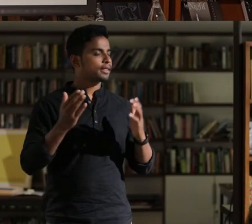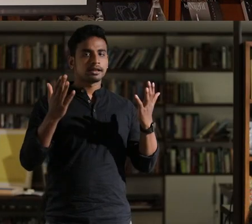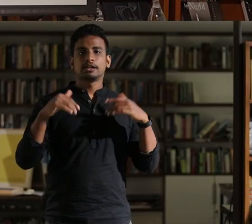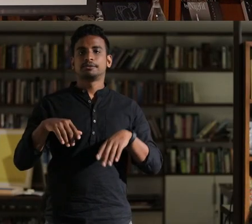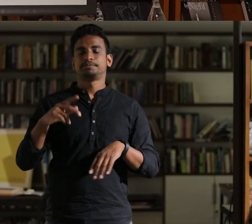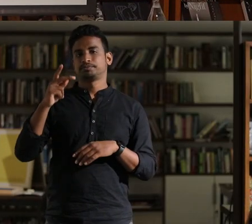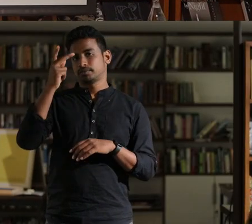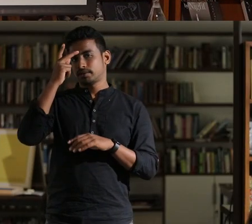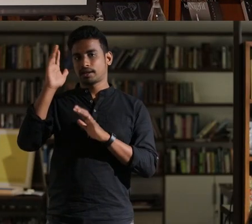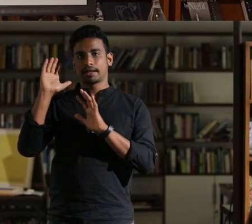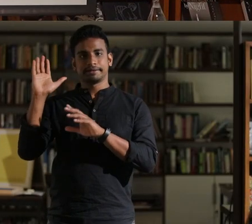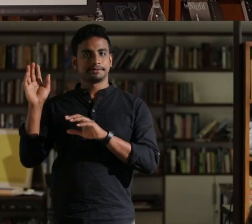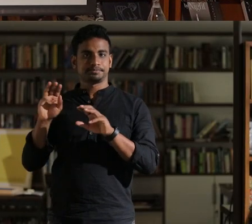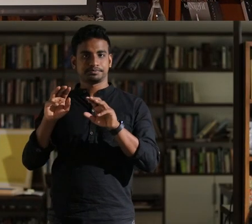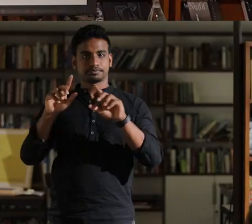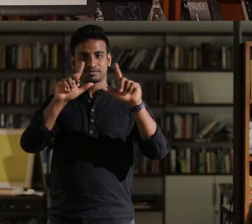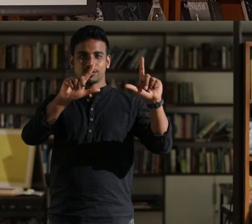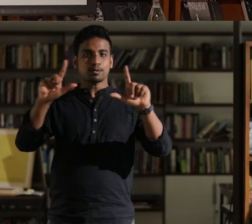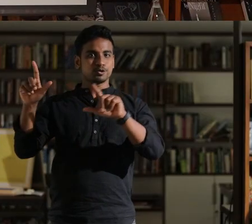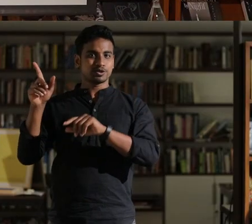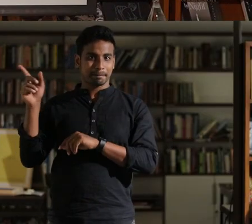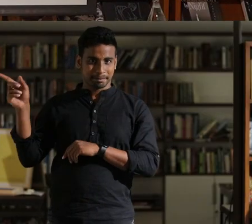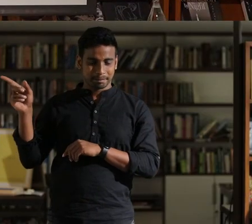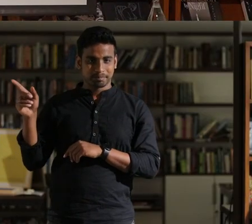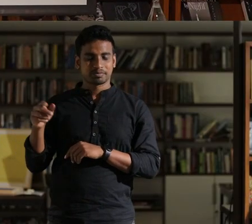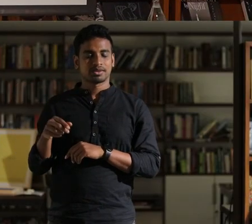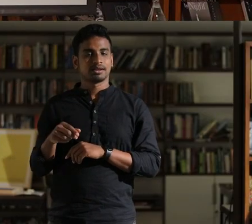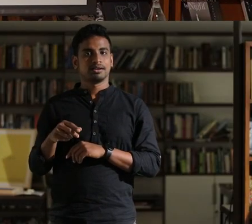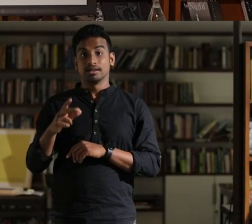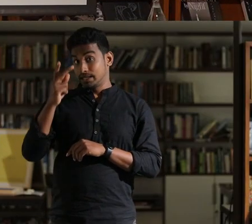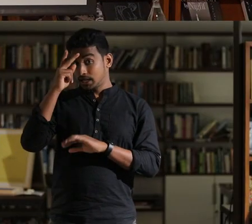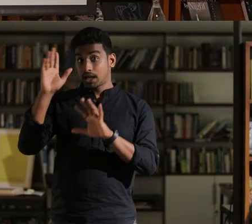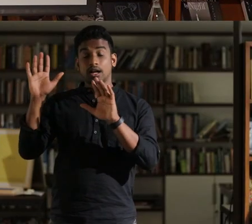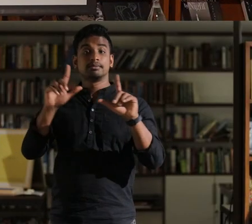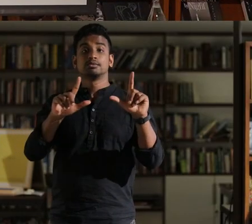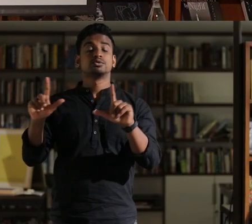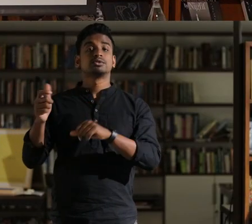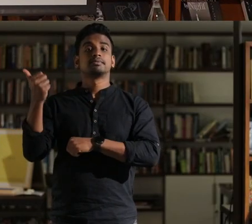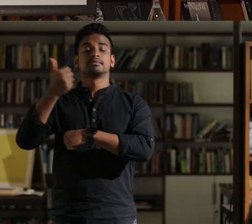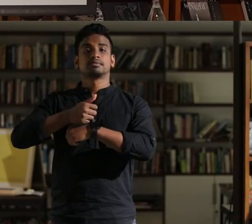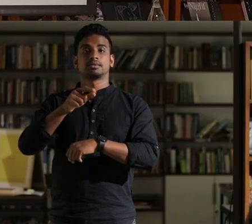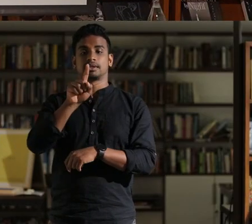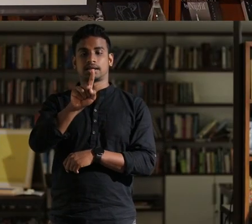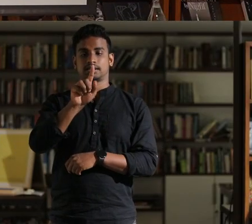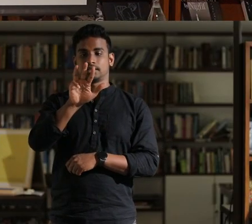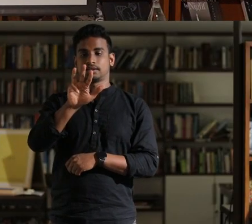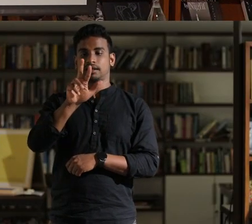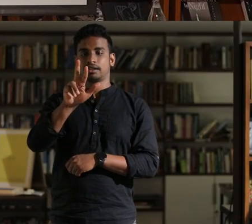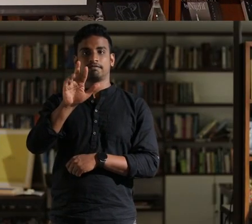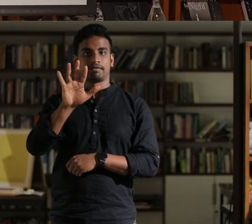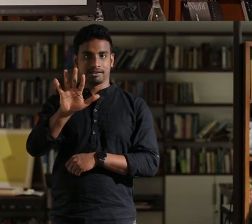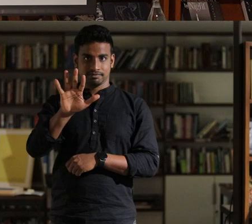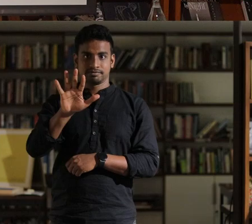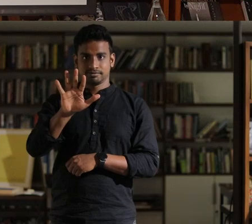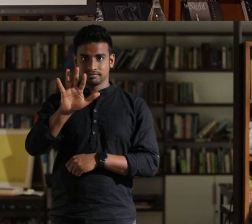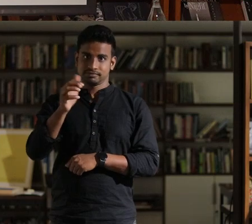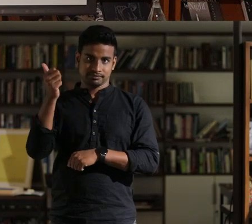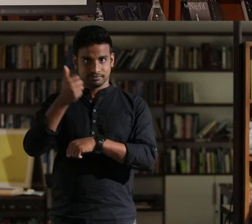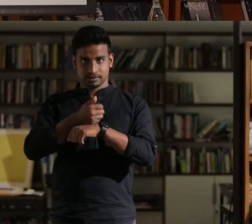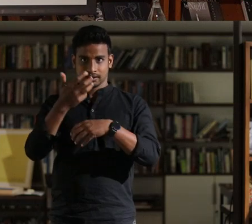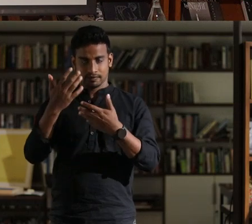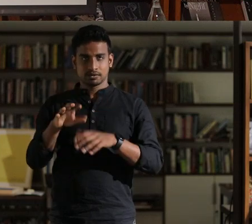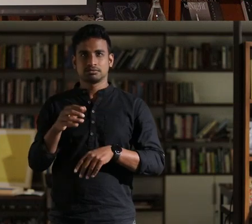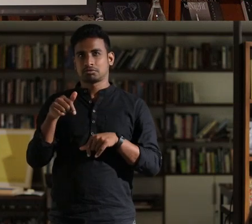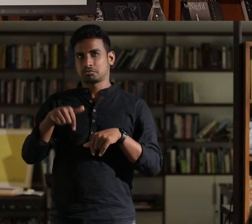Currently, at the Kerala Museum, which brief background, the Kerala Museum was set up in 1985. So